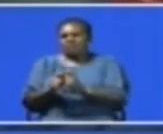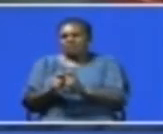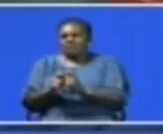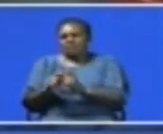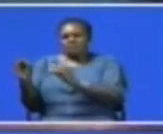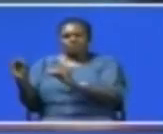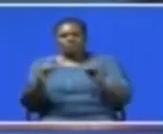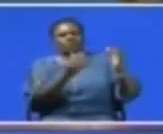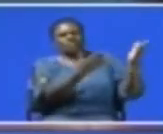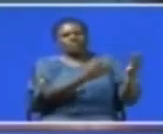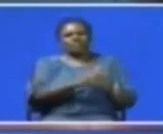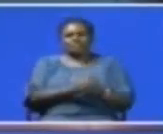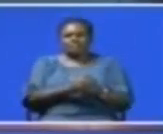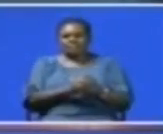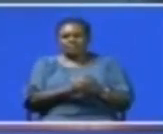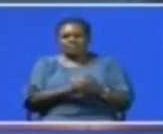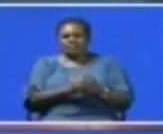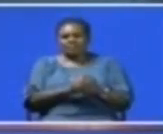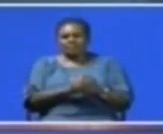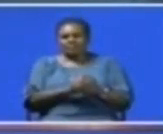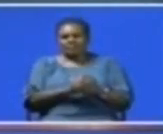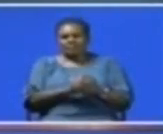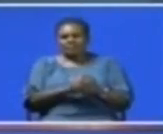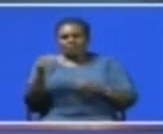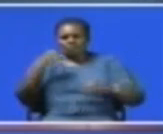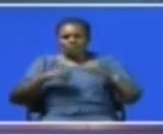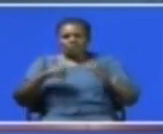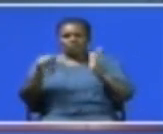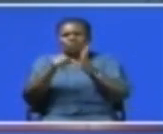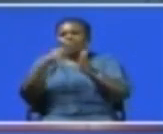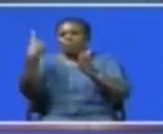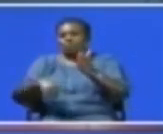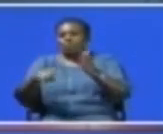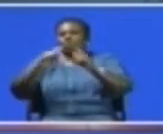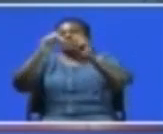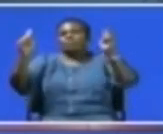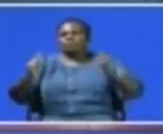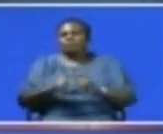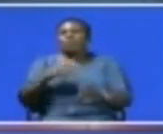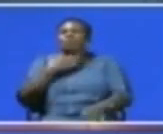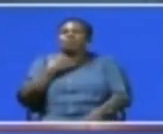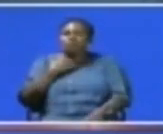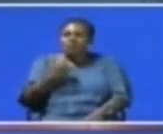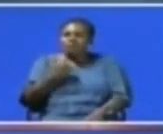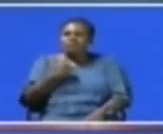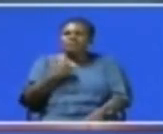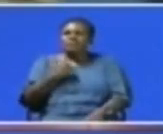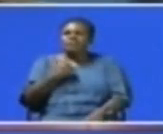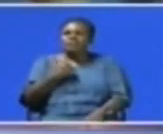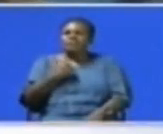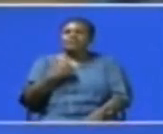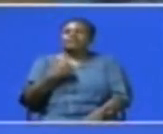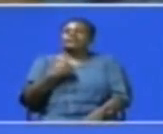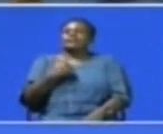taken there. The biggest thing we're fighting in this country apart from corruption is tribalism. Mm-hmm. And that is why we want it, and we must be very,